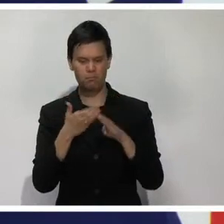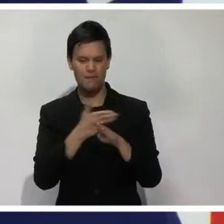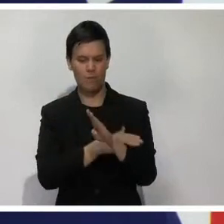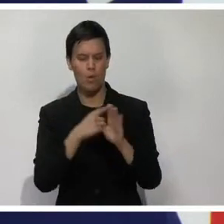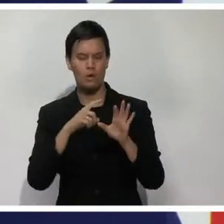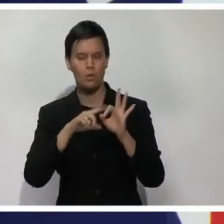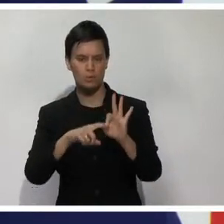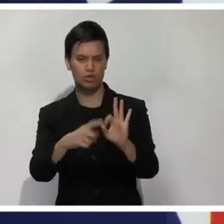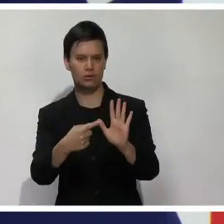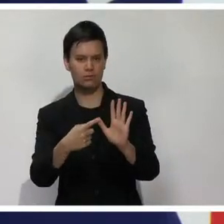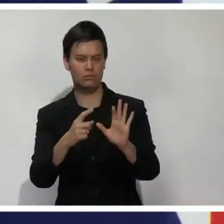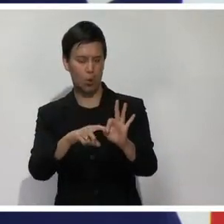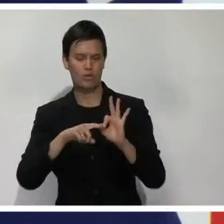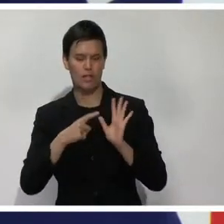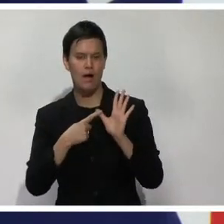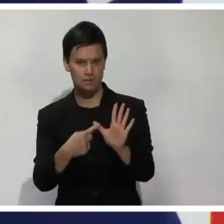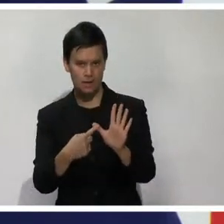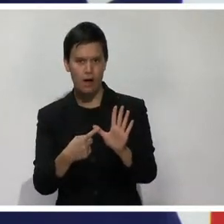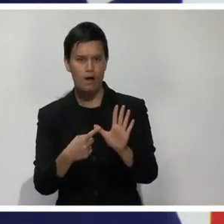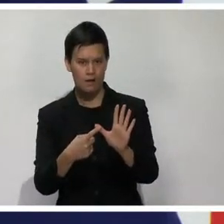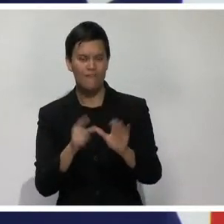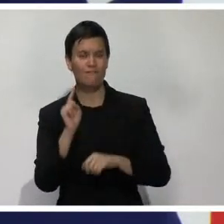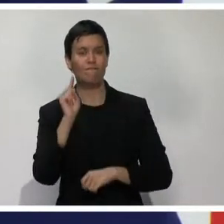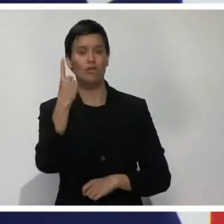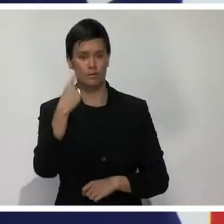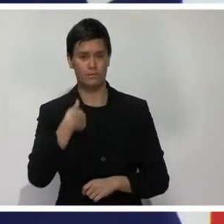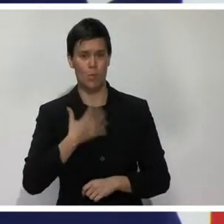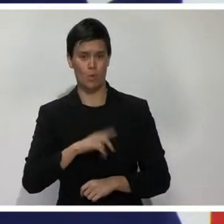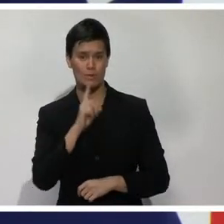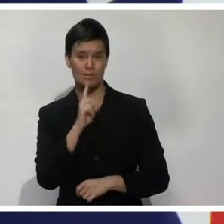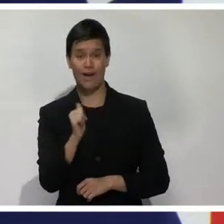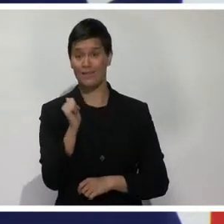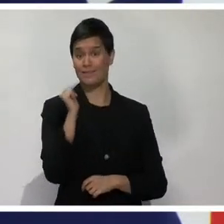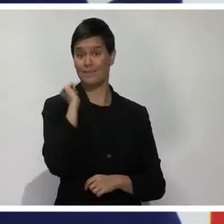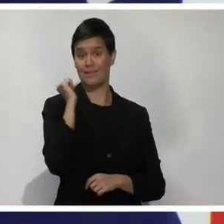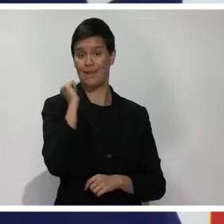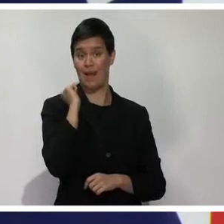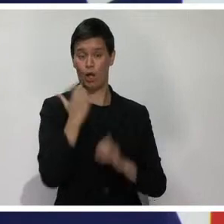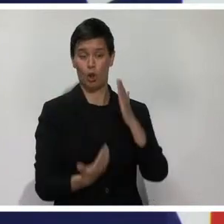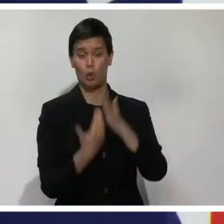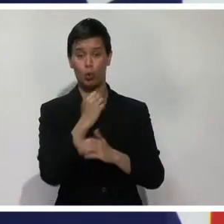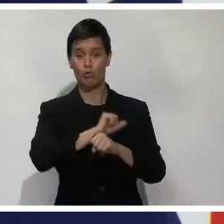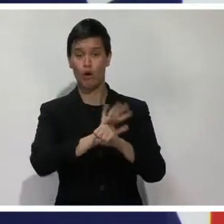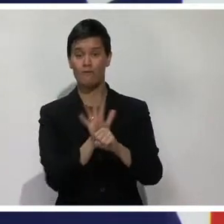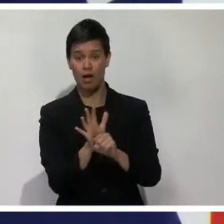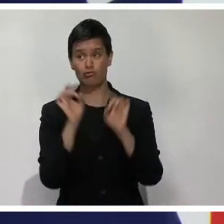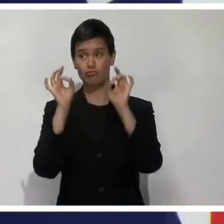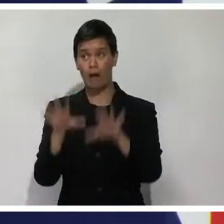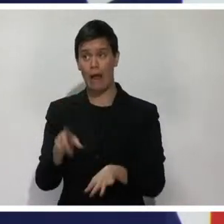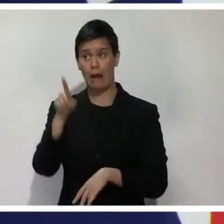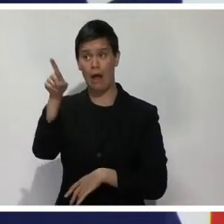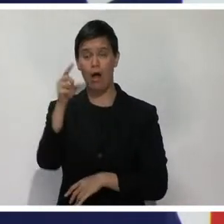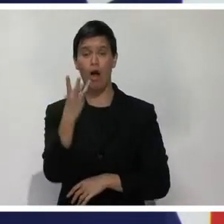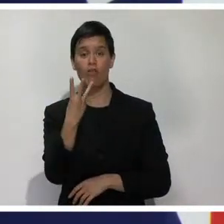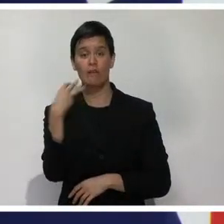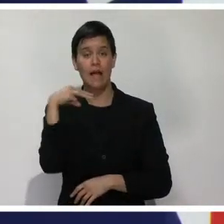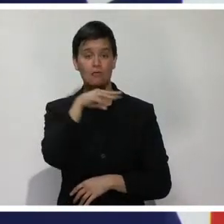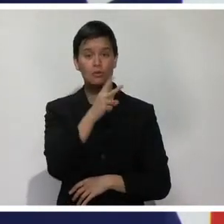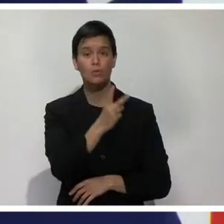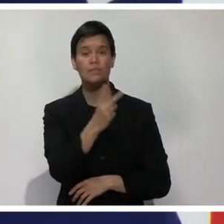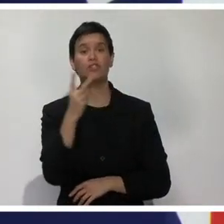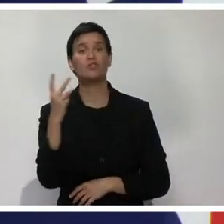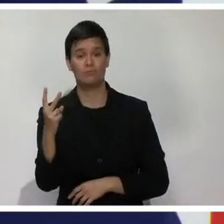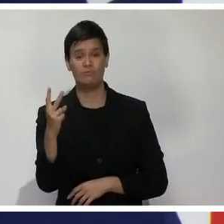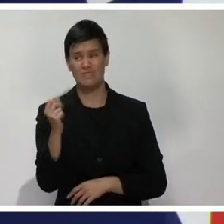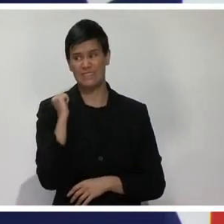that we stick to the plan we're rolling out at present. There were 322 new cases of COVID-19 in Australia